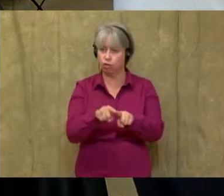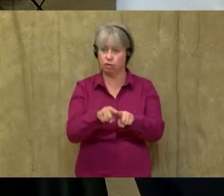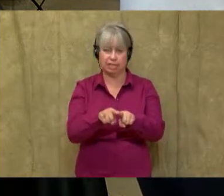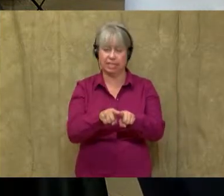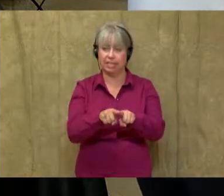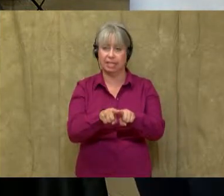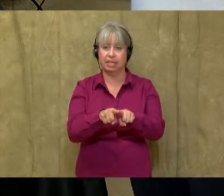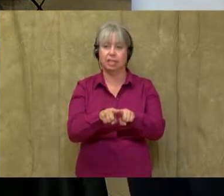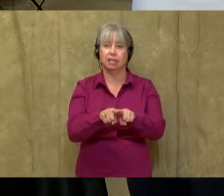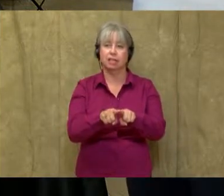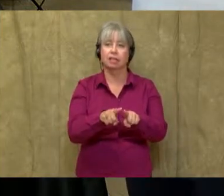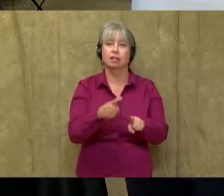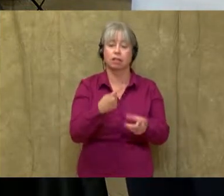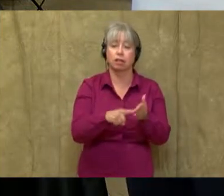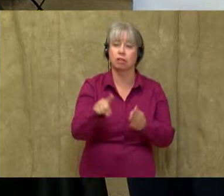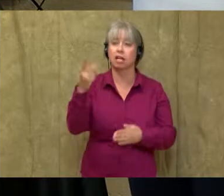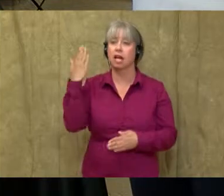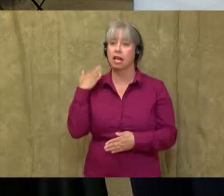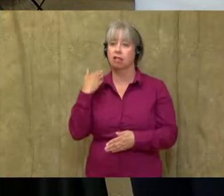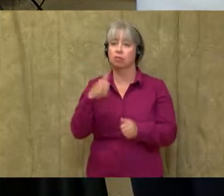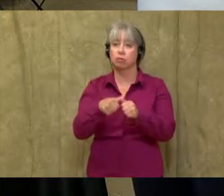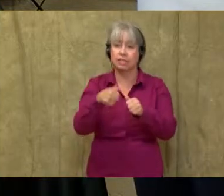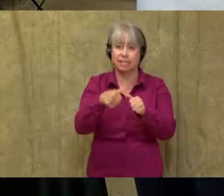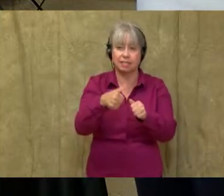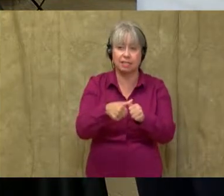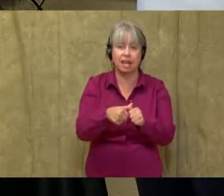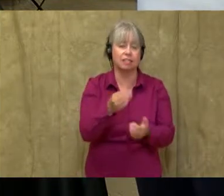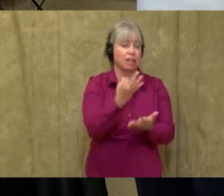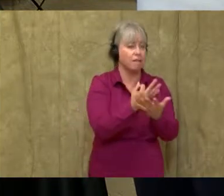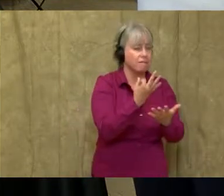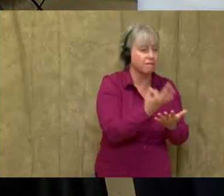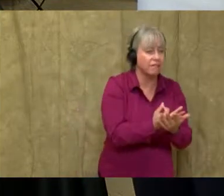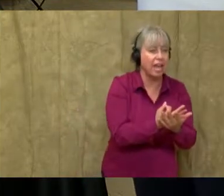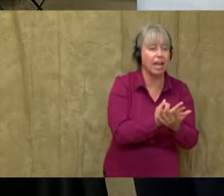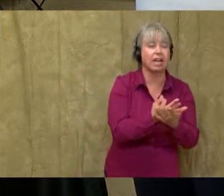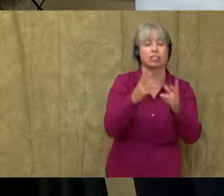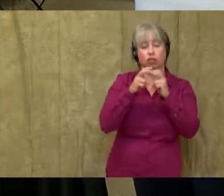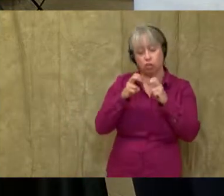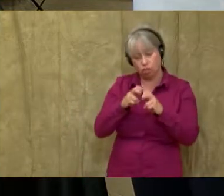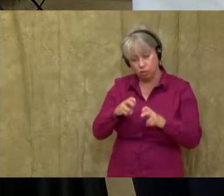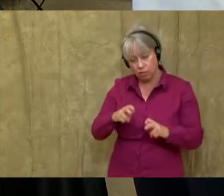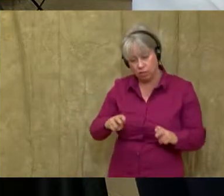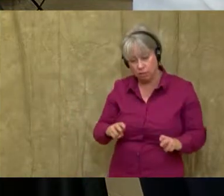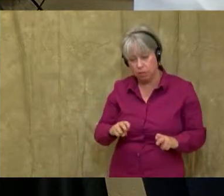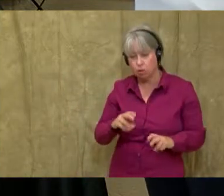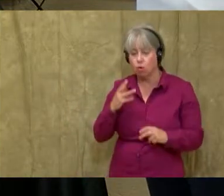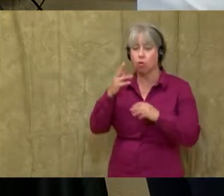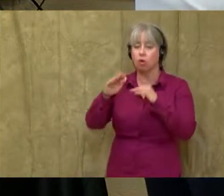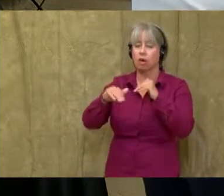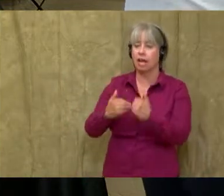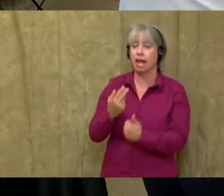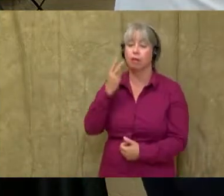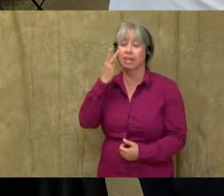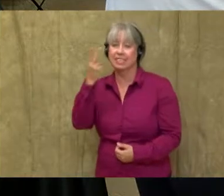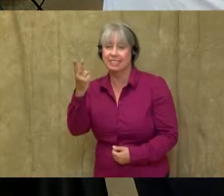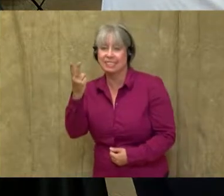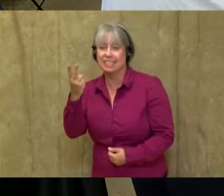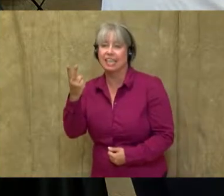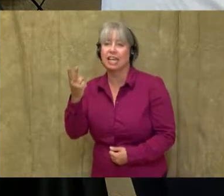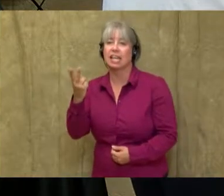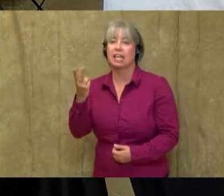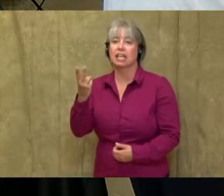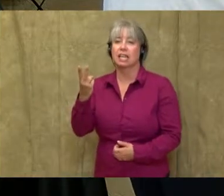remember last week we talked about fact or interpretation was talking about statistics or things that are factual or how they see it. Okay, and last week